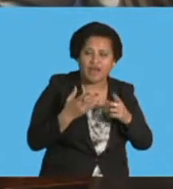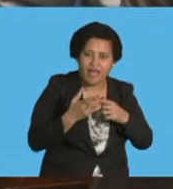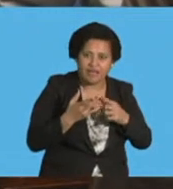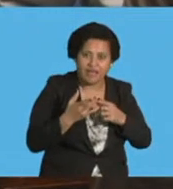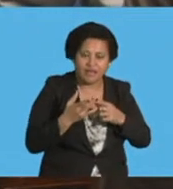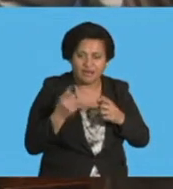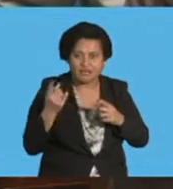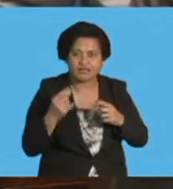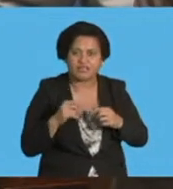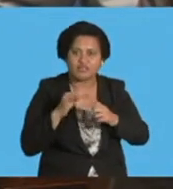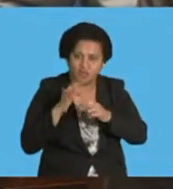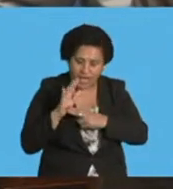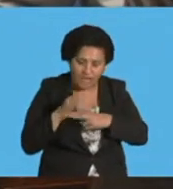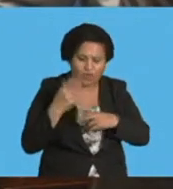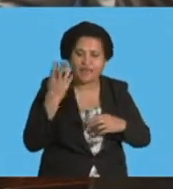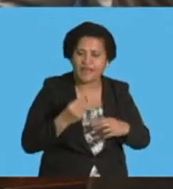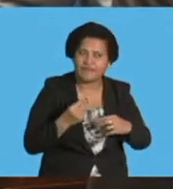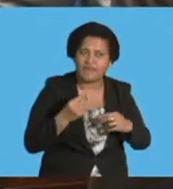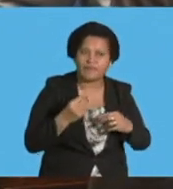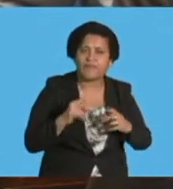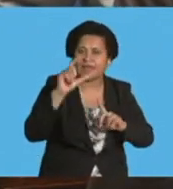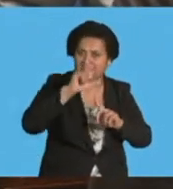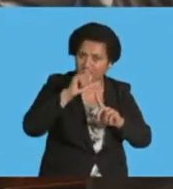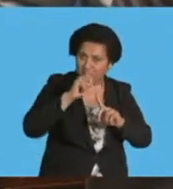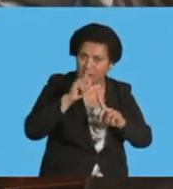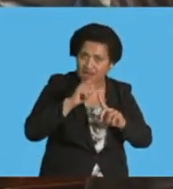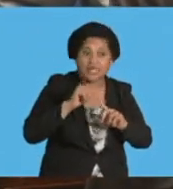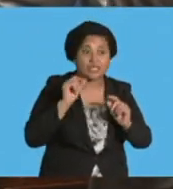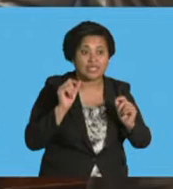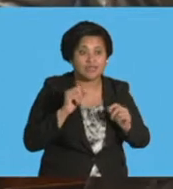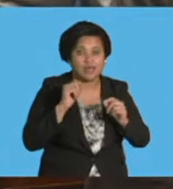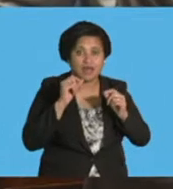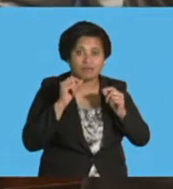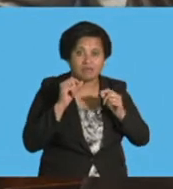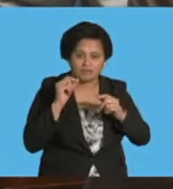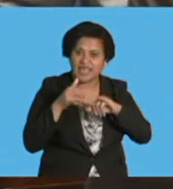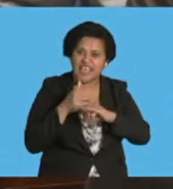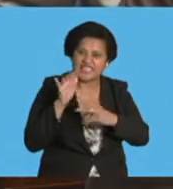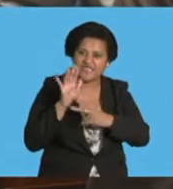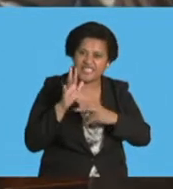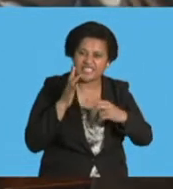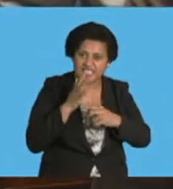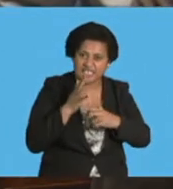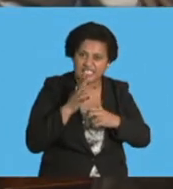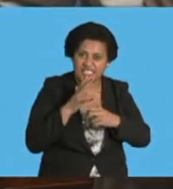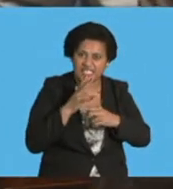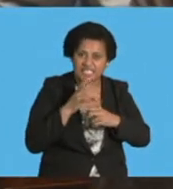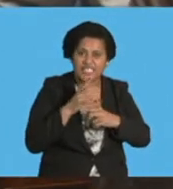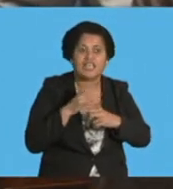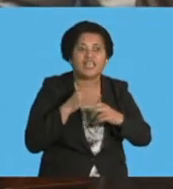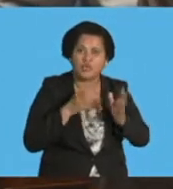of course Canberra. During the SBT and of course SDL government as well, we shifted to